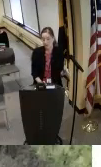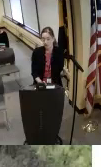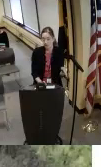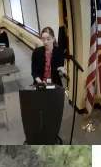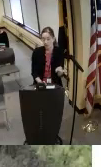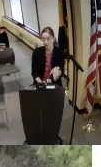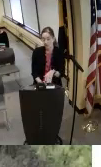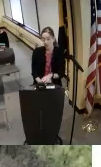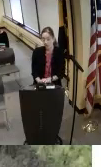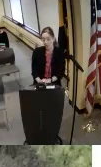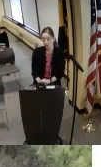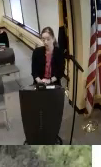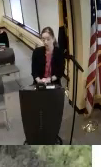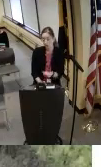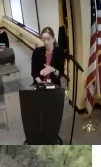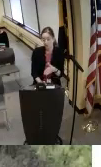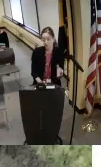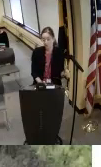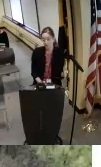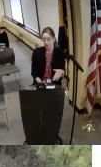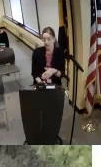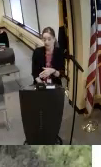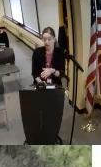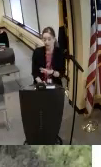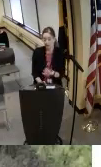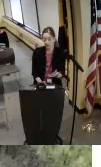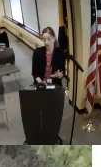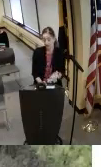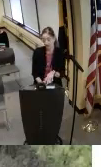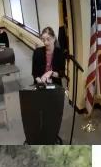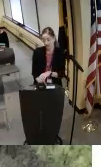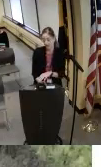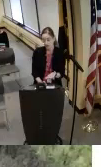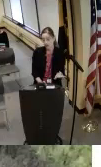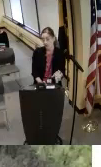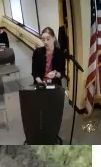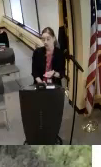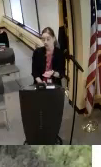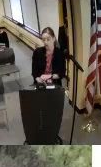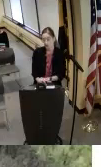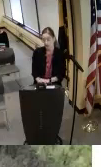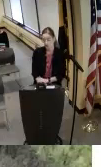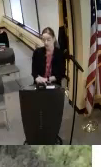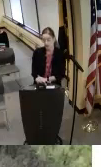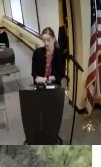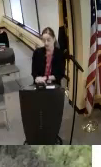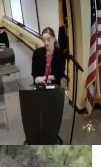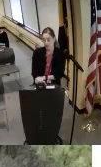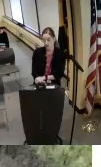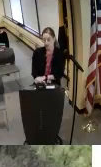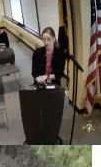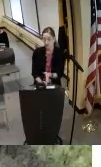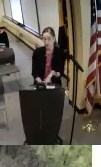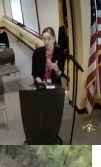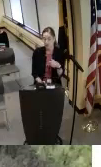to the river would no longer be used, because we don't want that. We don't want any chance that those residuals can make it to the river.